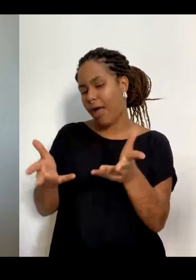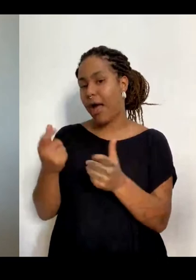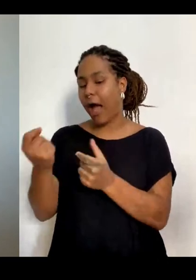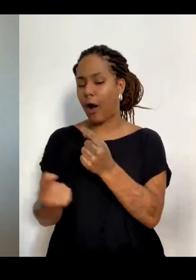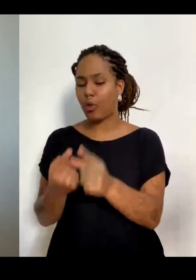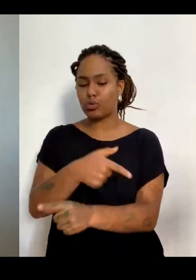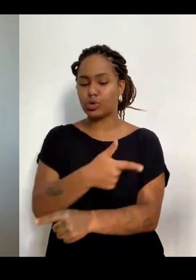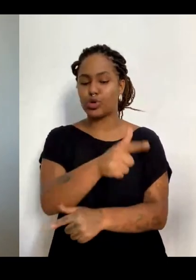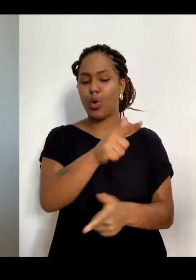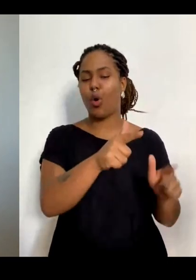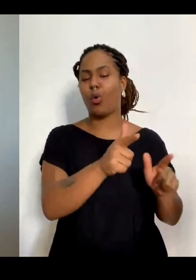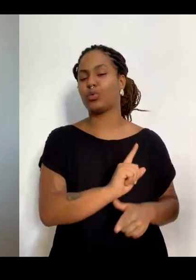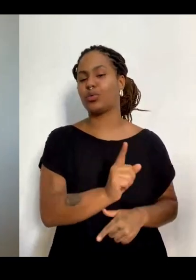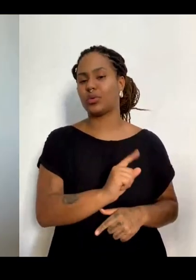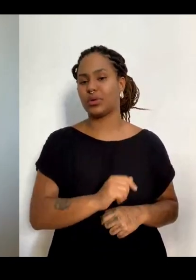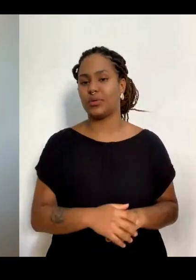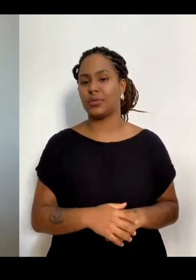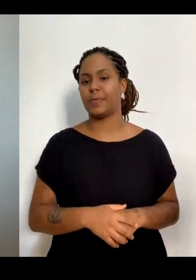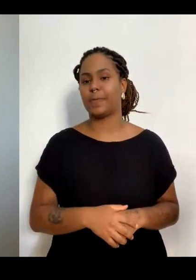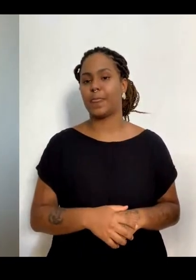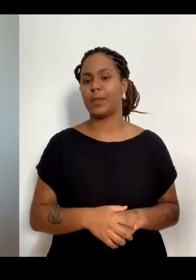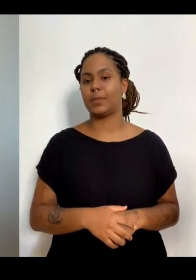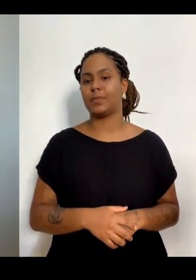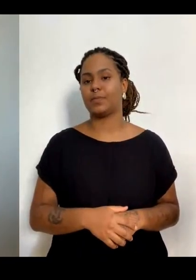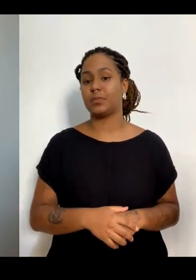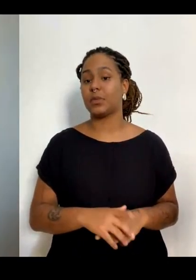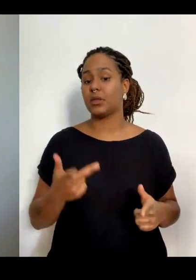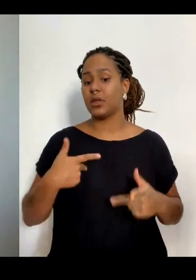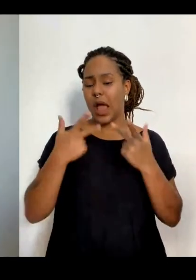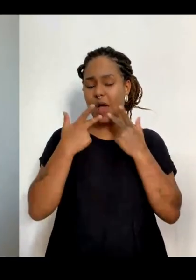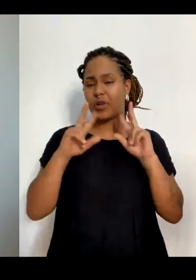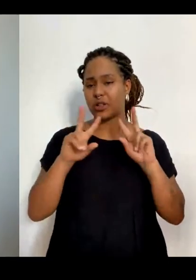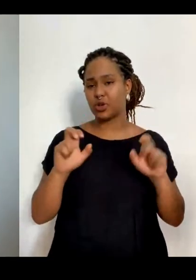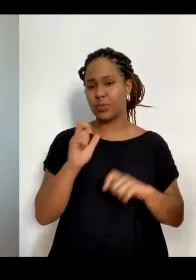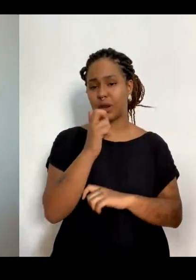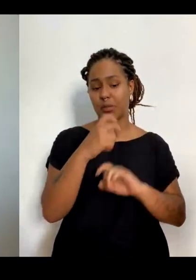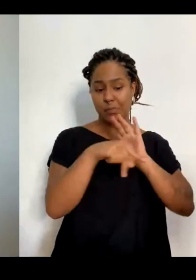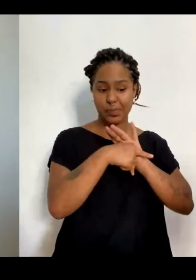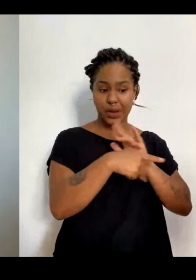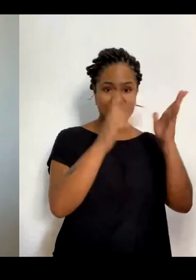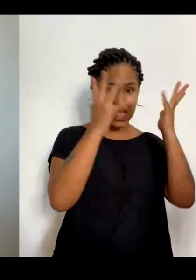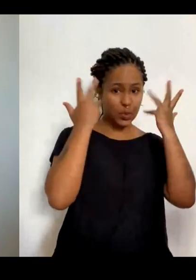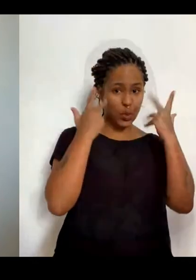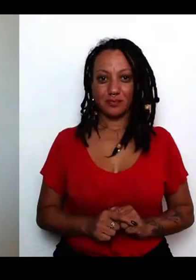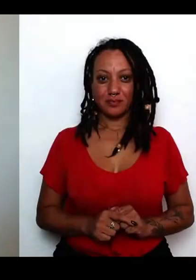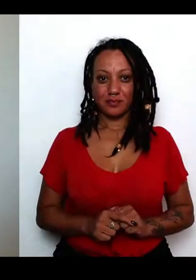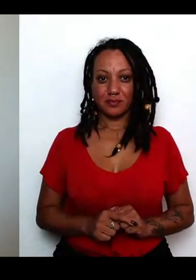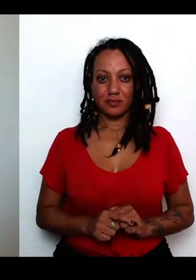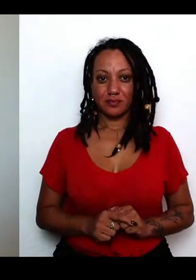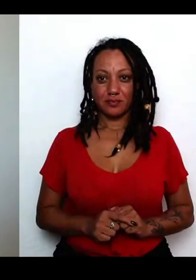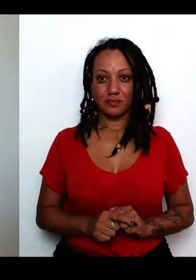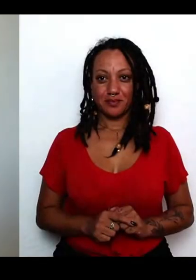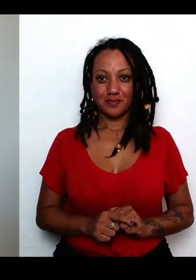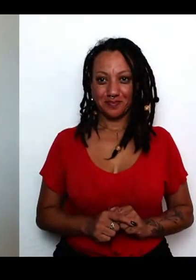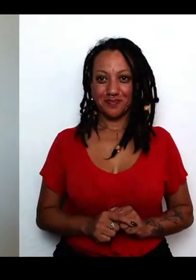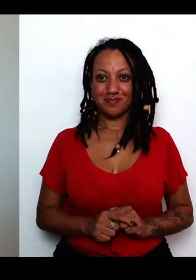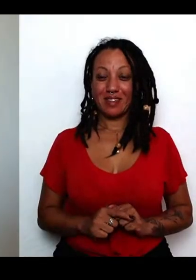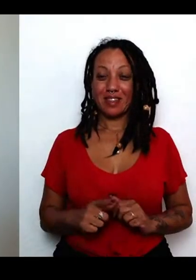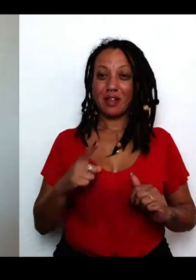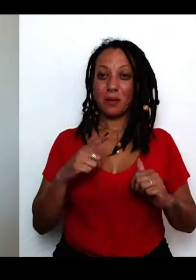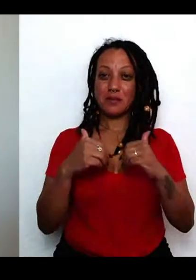separation is also between um you know nature as that thing that is set aside for humans either to enjoy